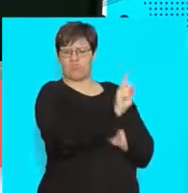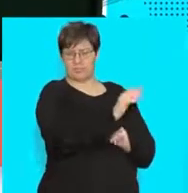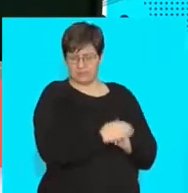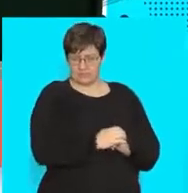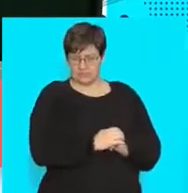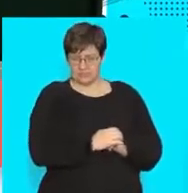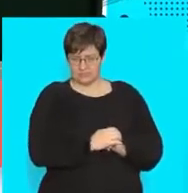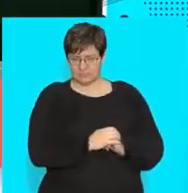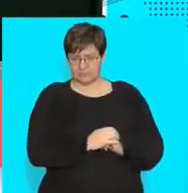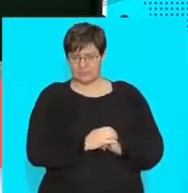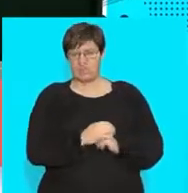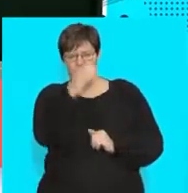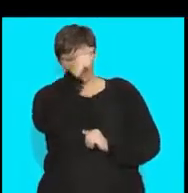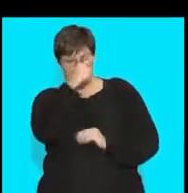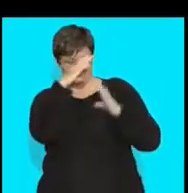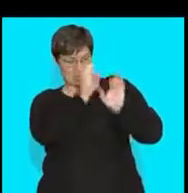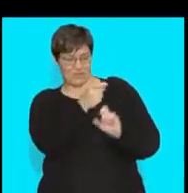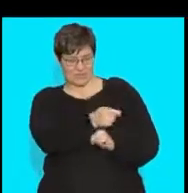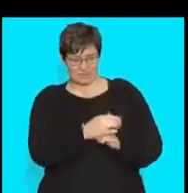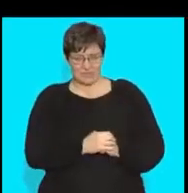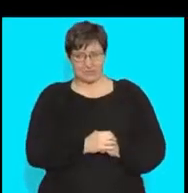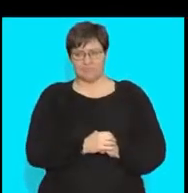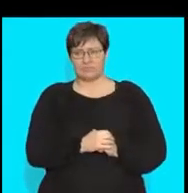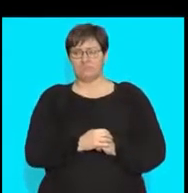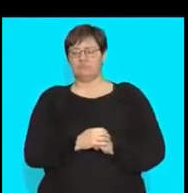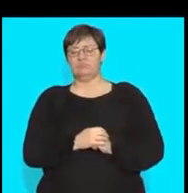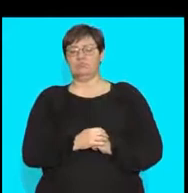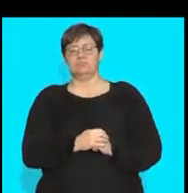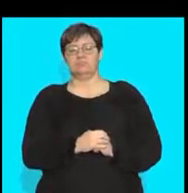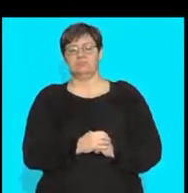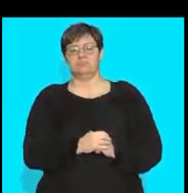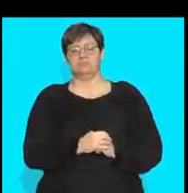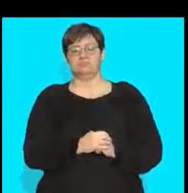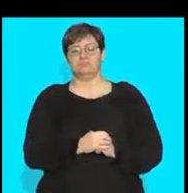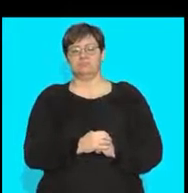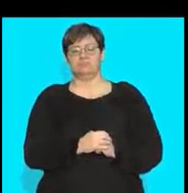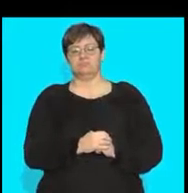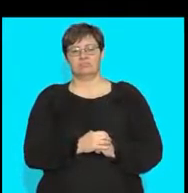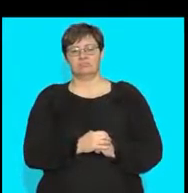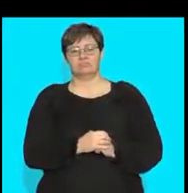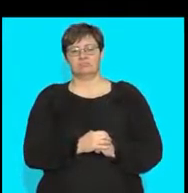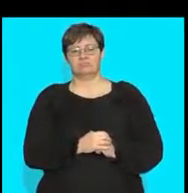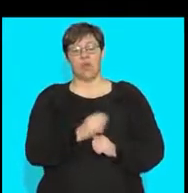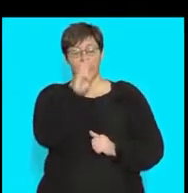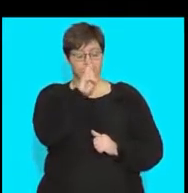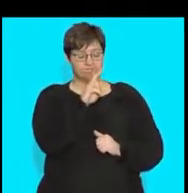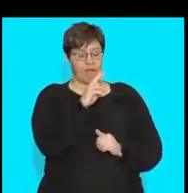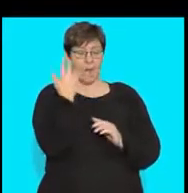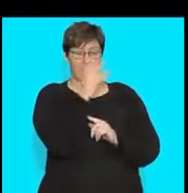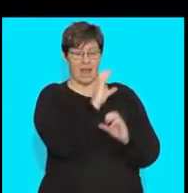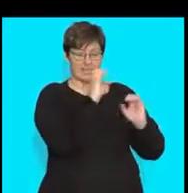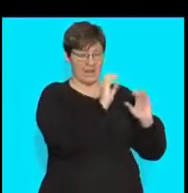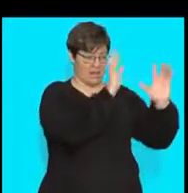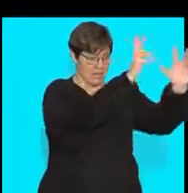Okay, so we're going to look at that concept. All right, so if we have a look, all right, at this diagram of a